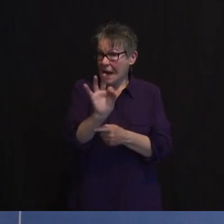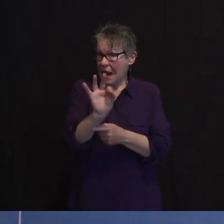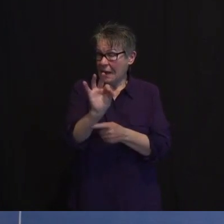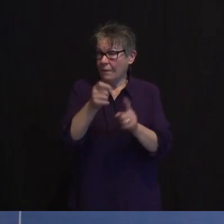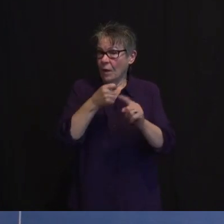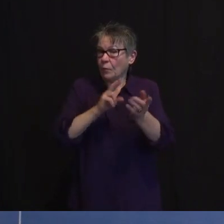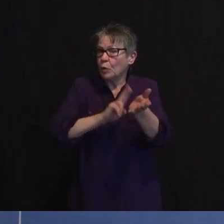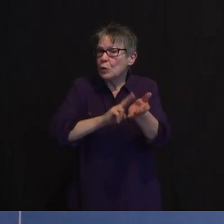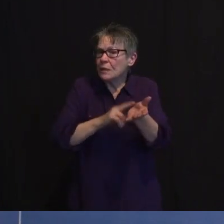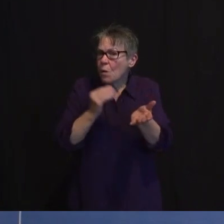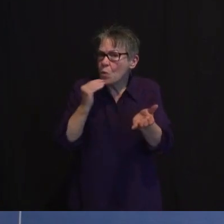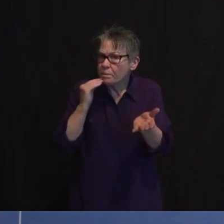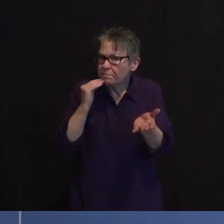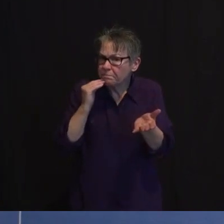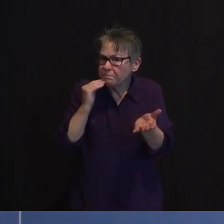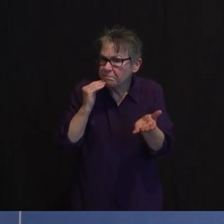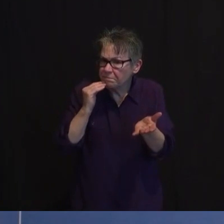There are